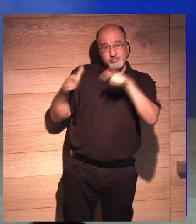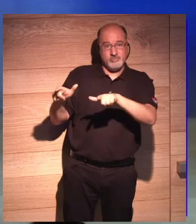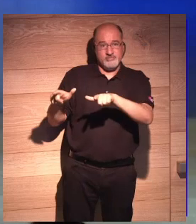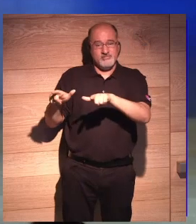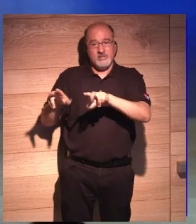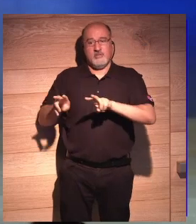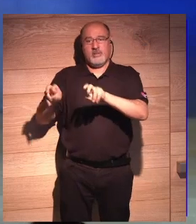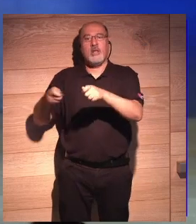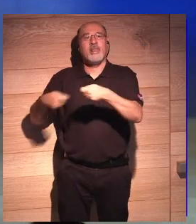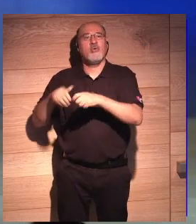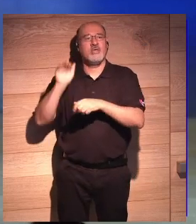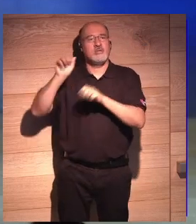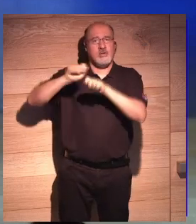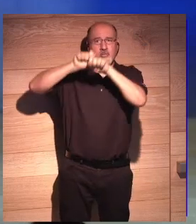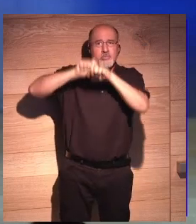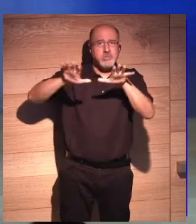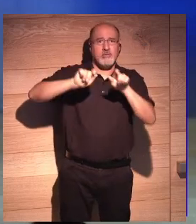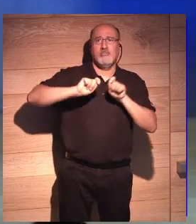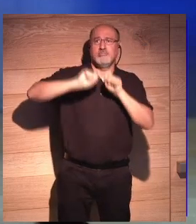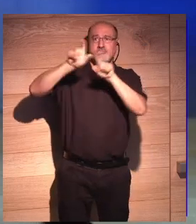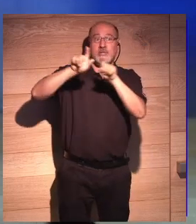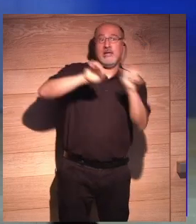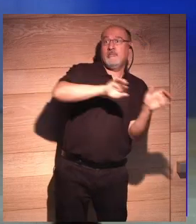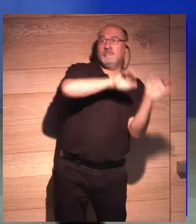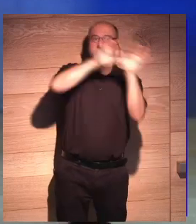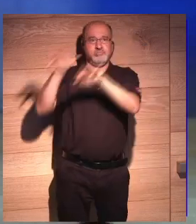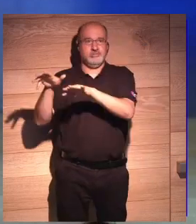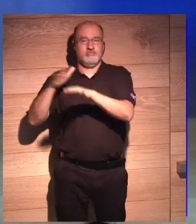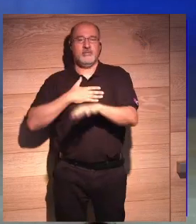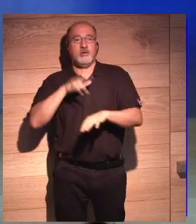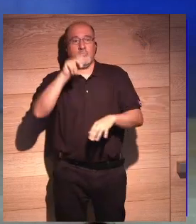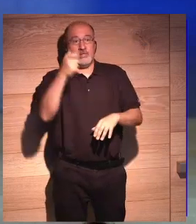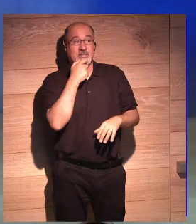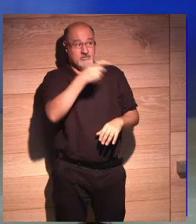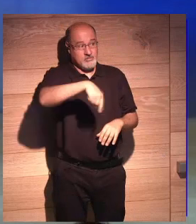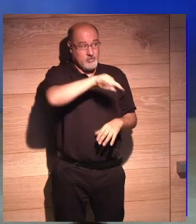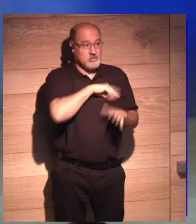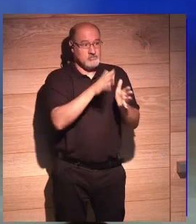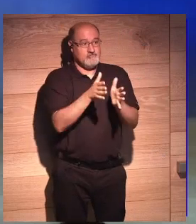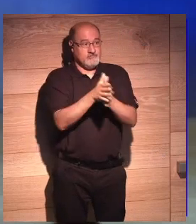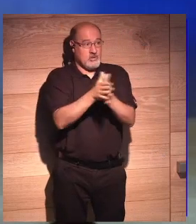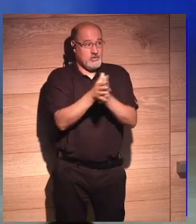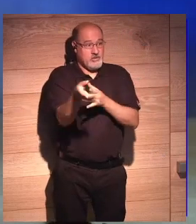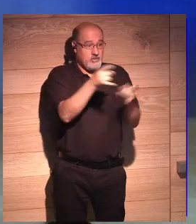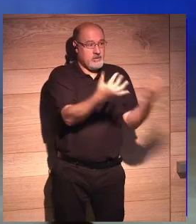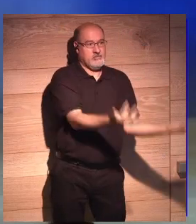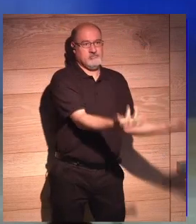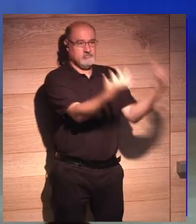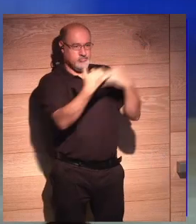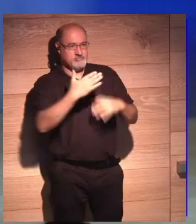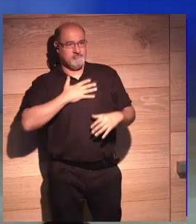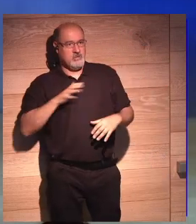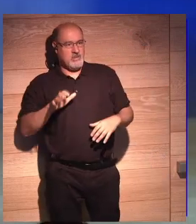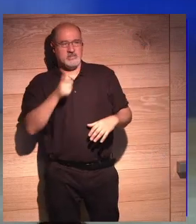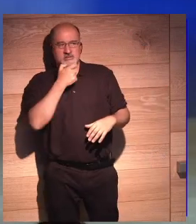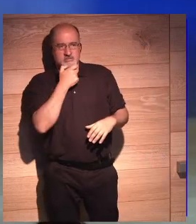expand and establish in the UK. It's there to support you in your thinking about the UK market and to help you with the kind of infrastructure of